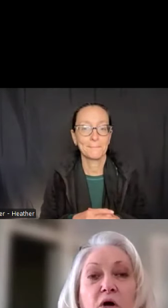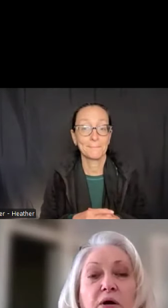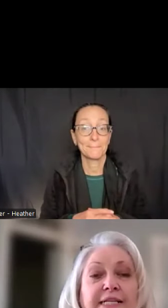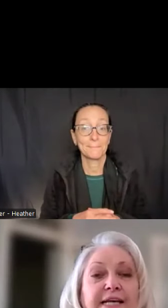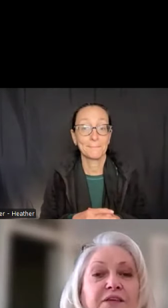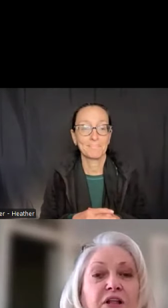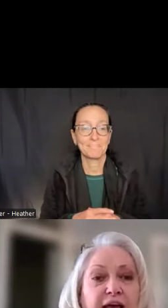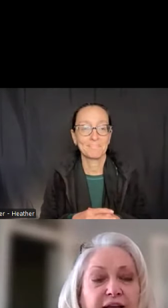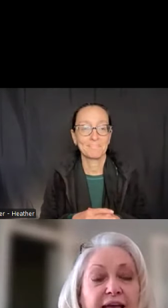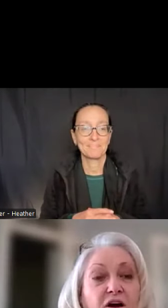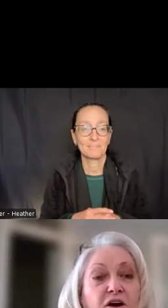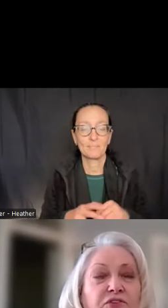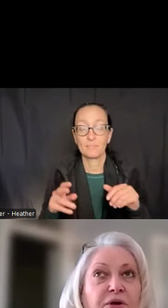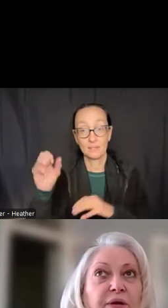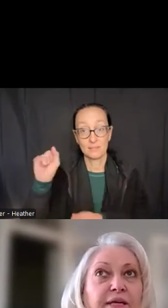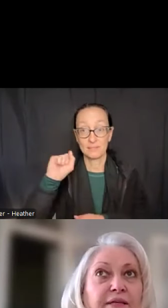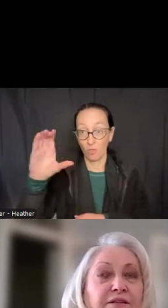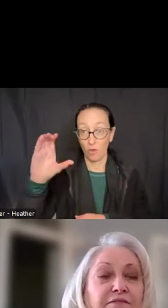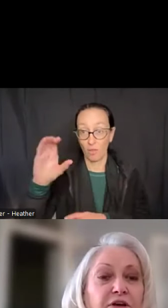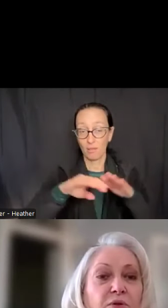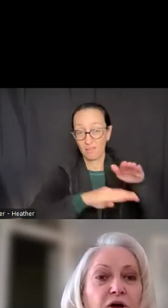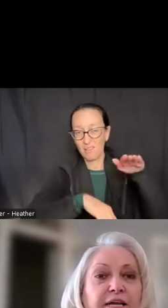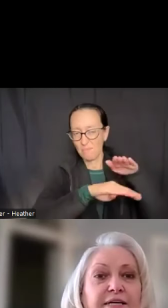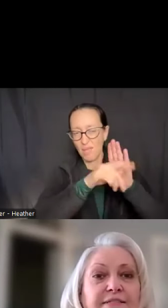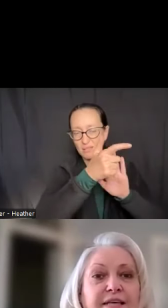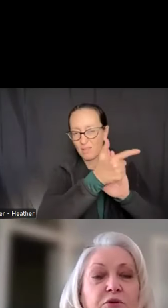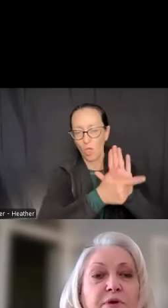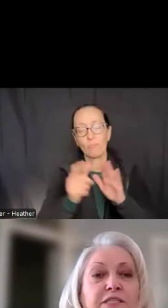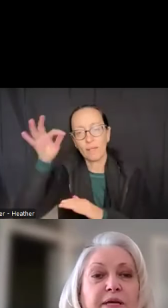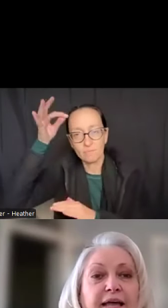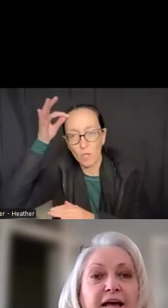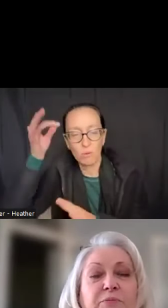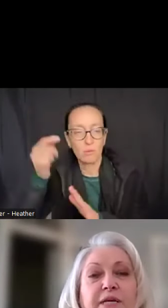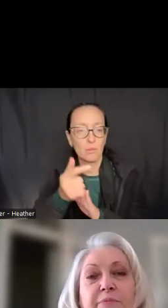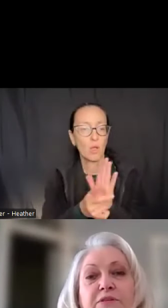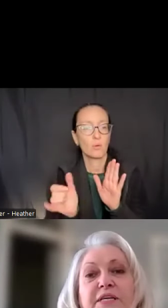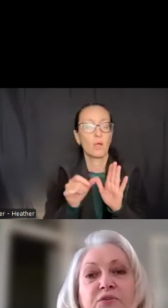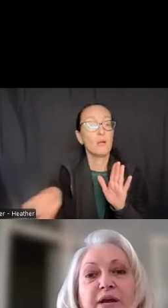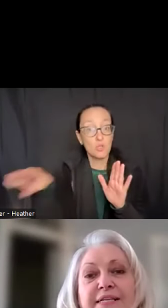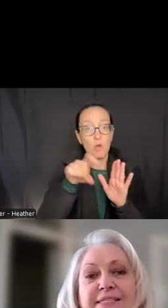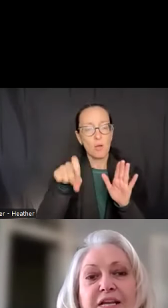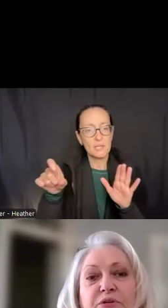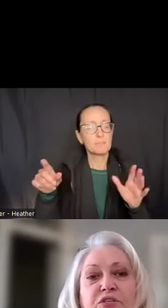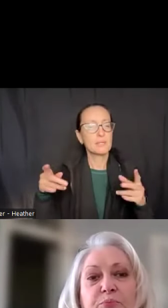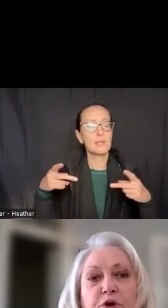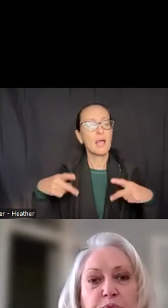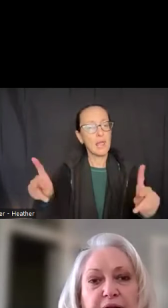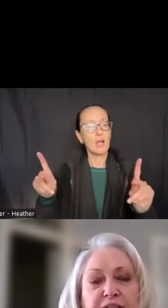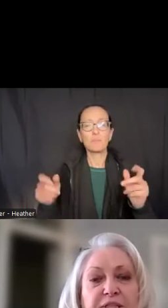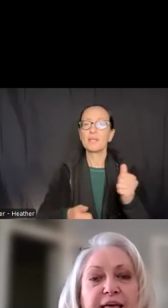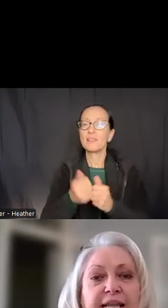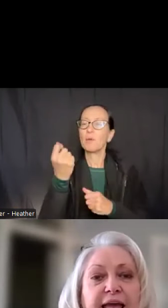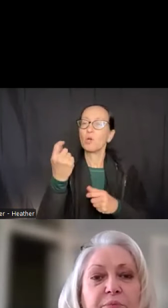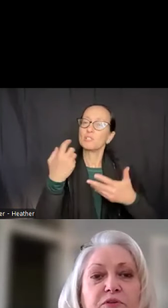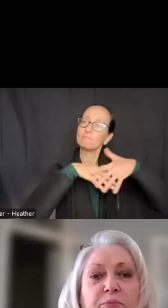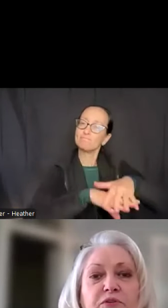Basic law in South Carolina and also in the federal law is that you must be allowed to be in the most integrated setting which is appropriate.